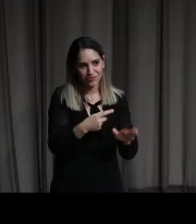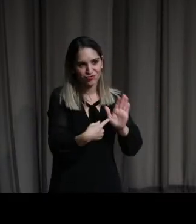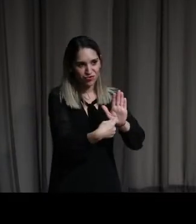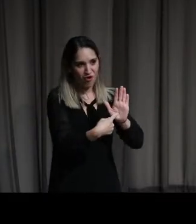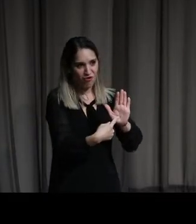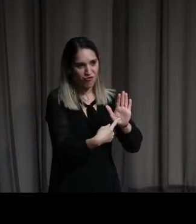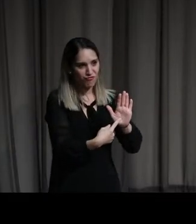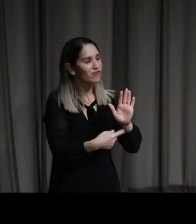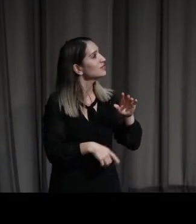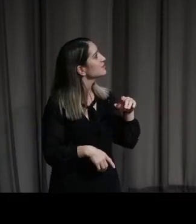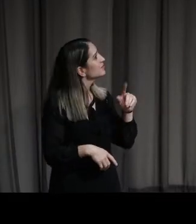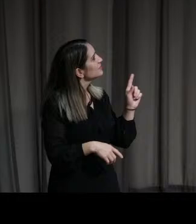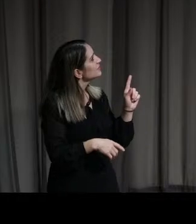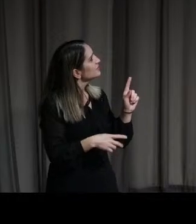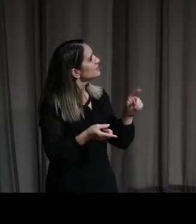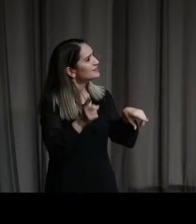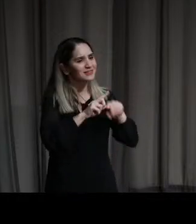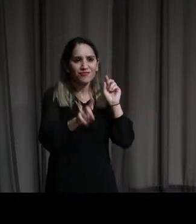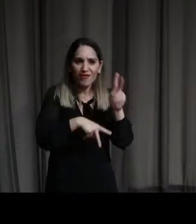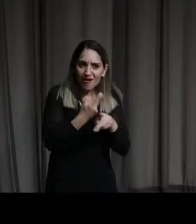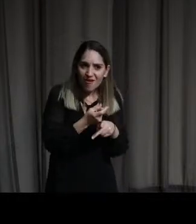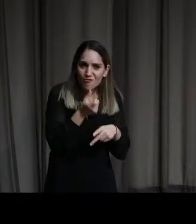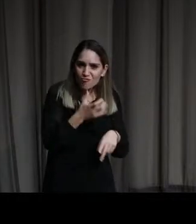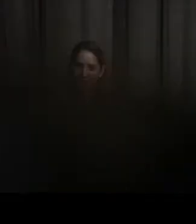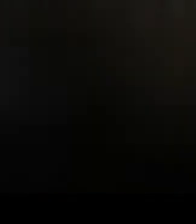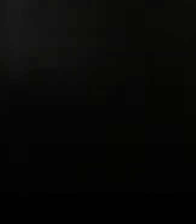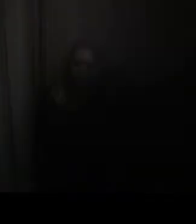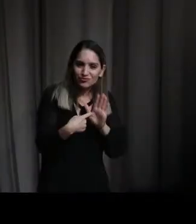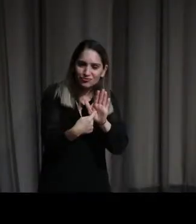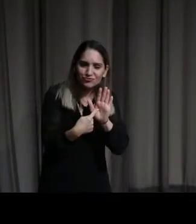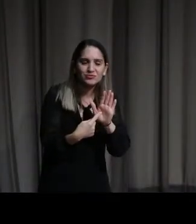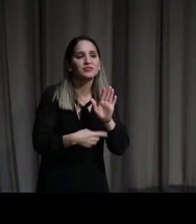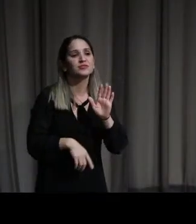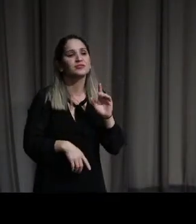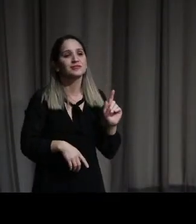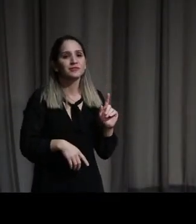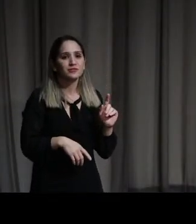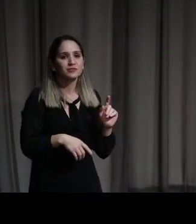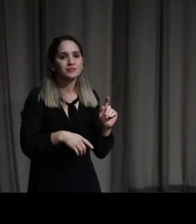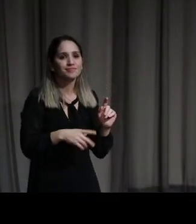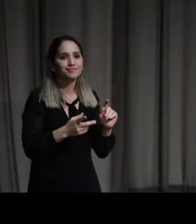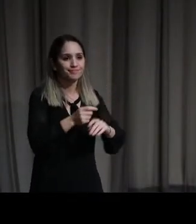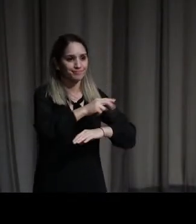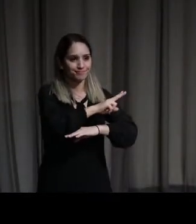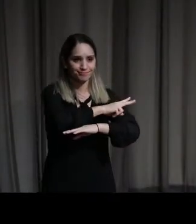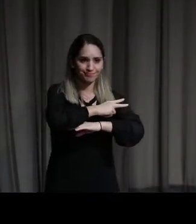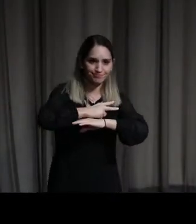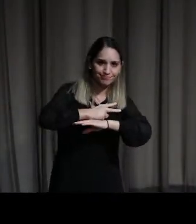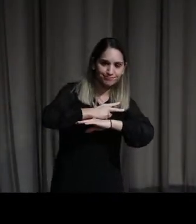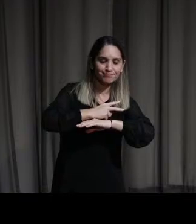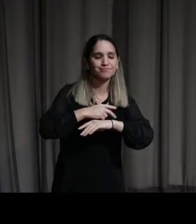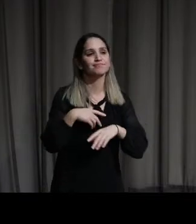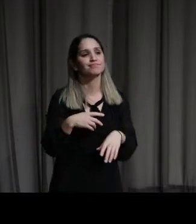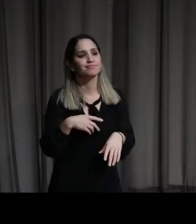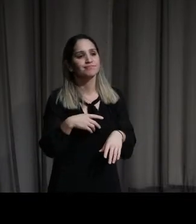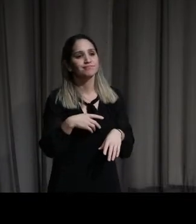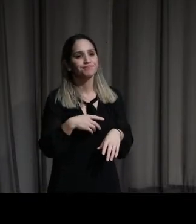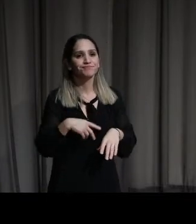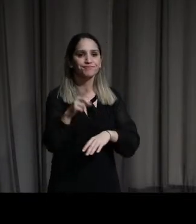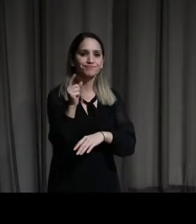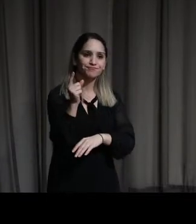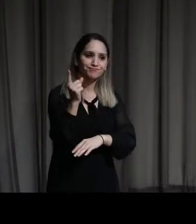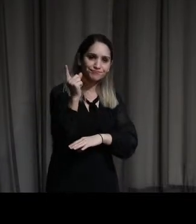know, but it's the different type of women. We see the women in the vertical foreground. We see a woman who